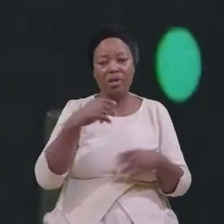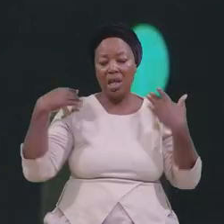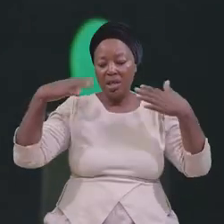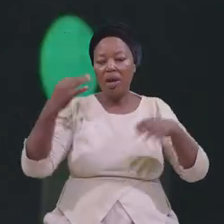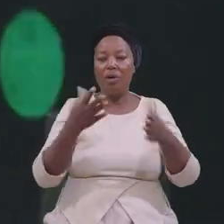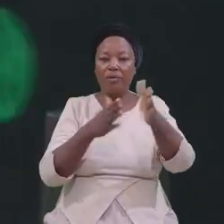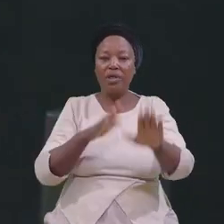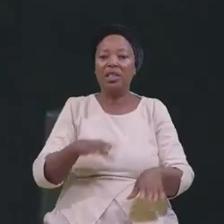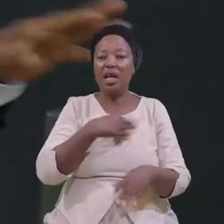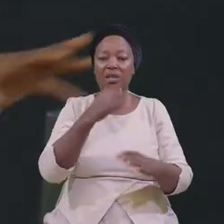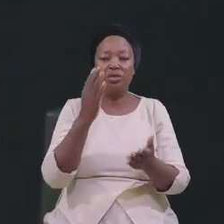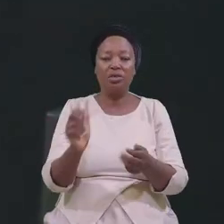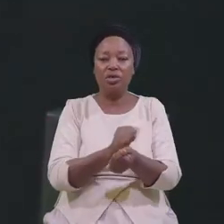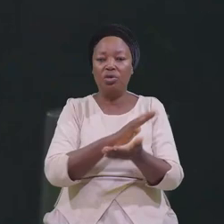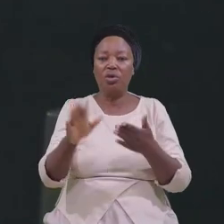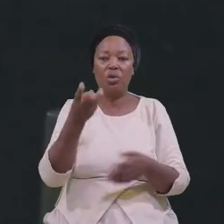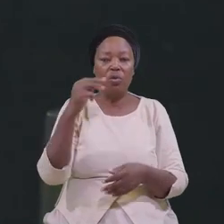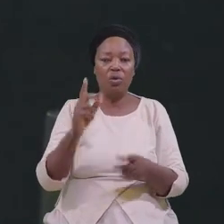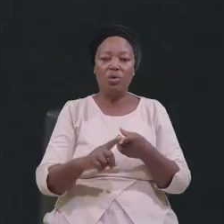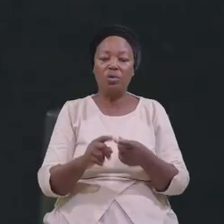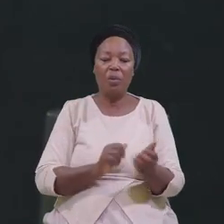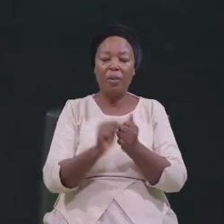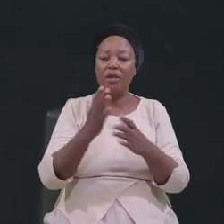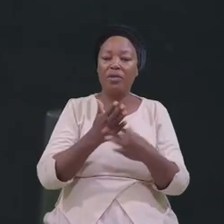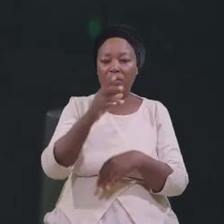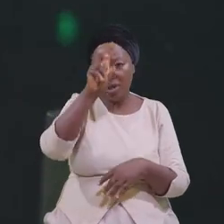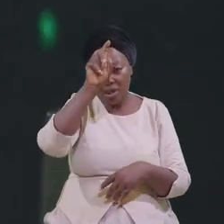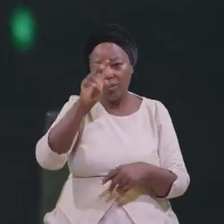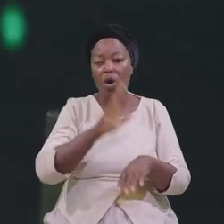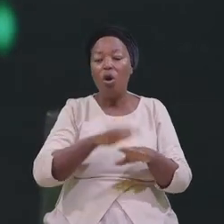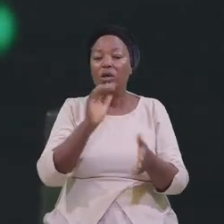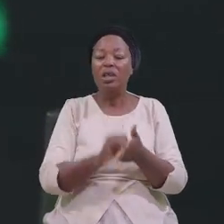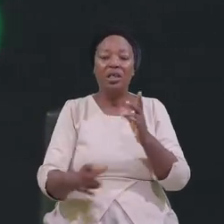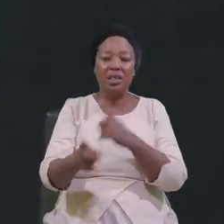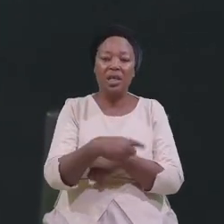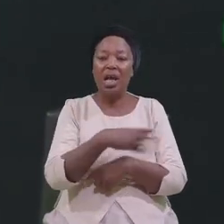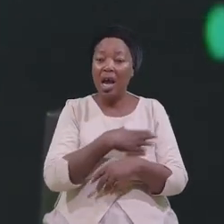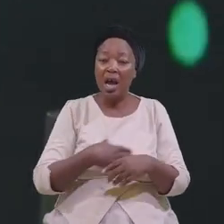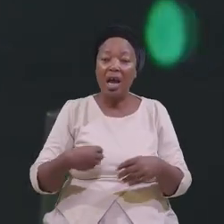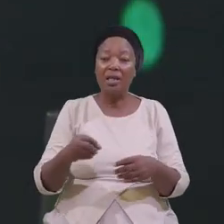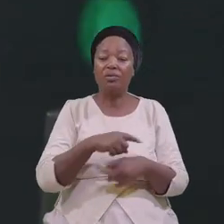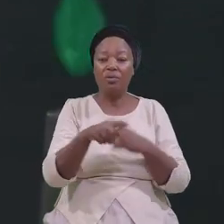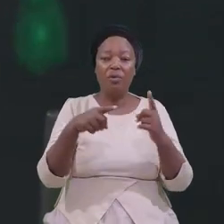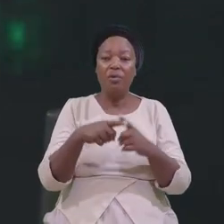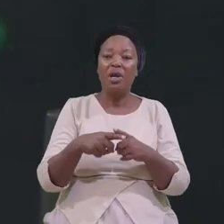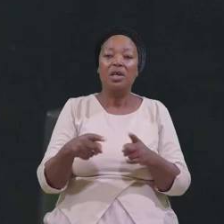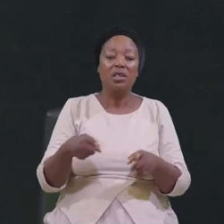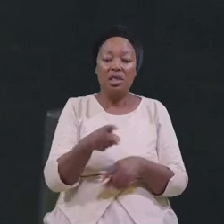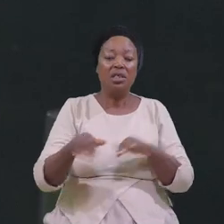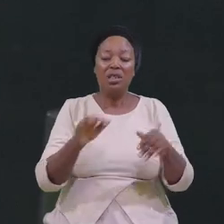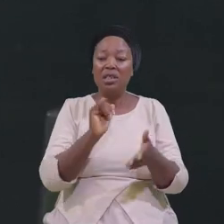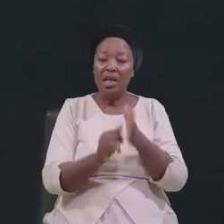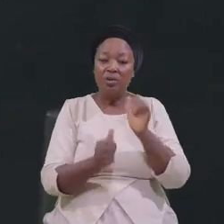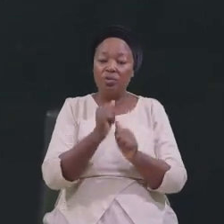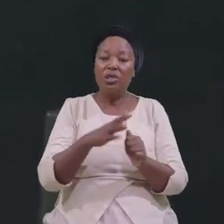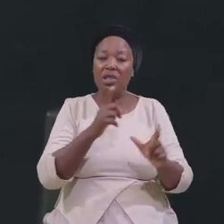and destruction was to pass through Egypt on that day. And when they did what he told